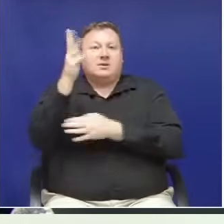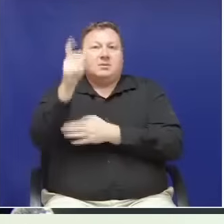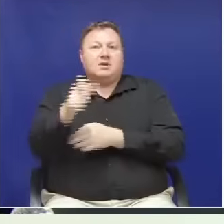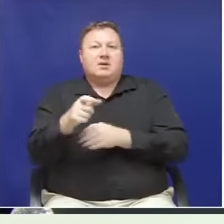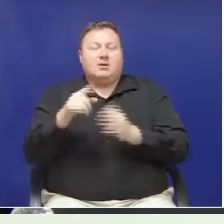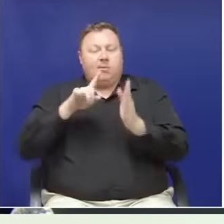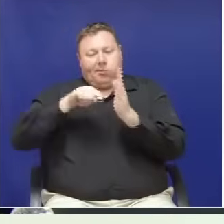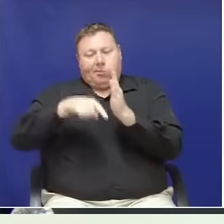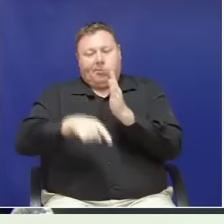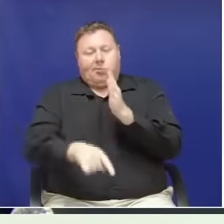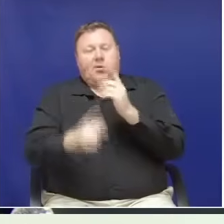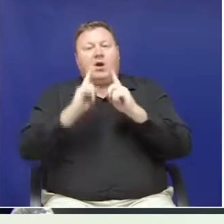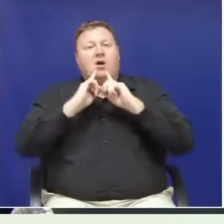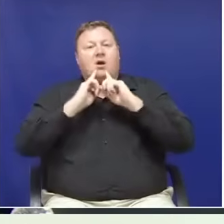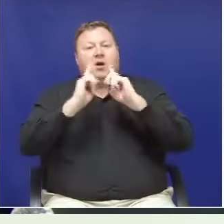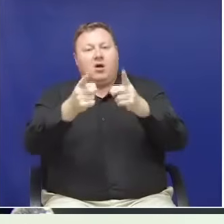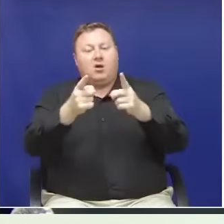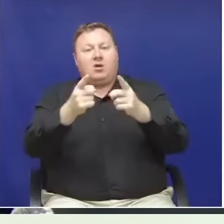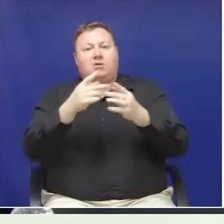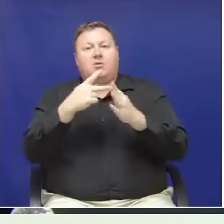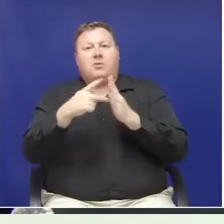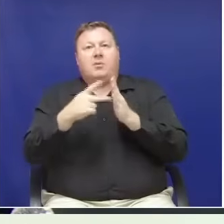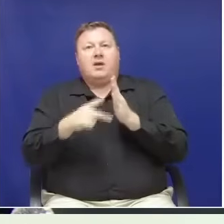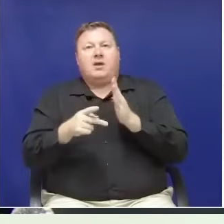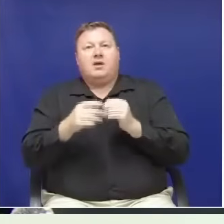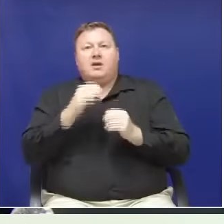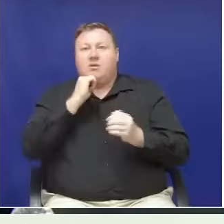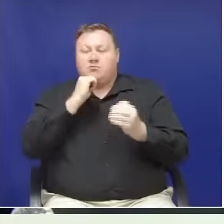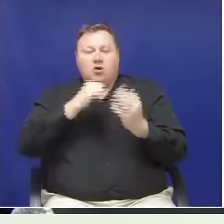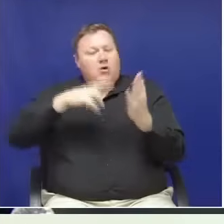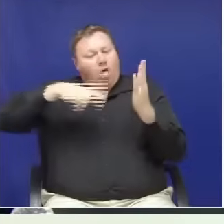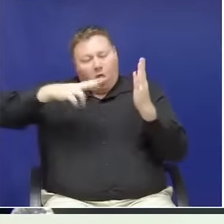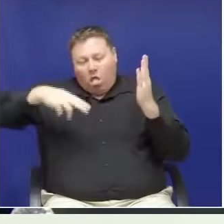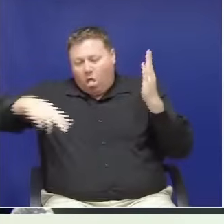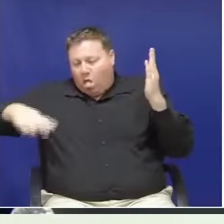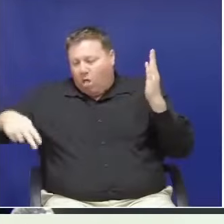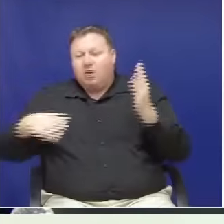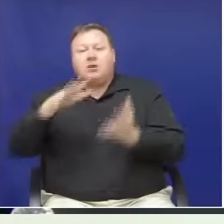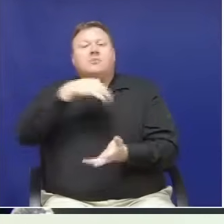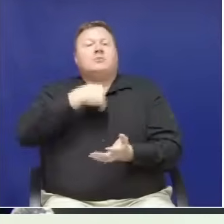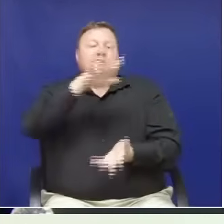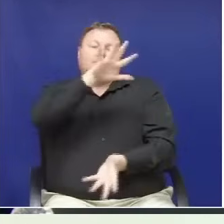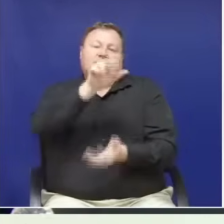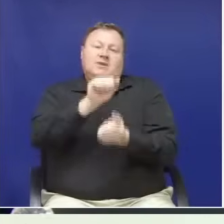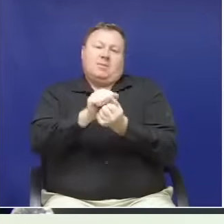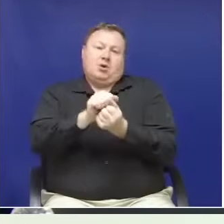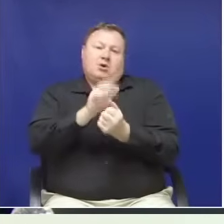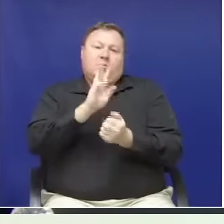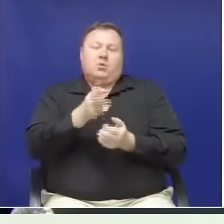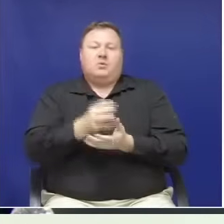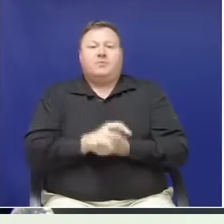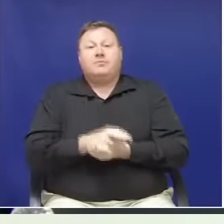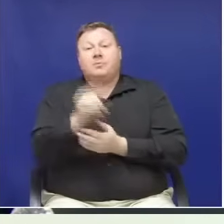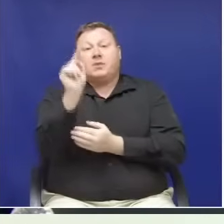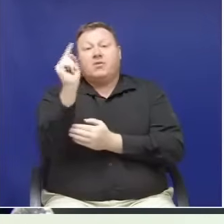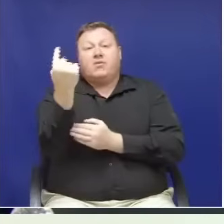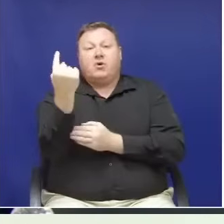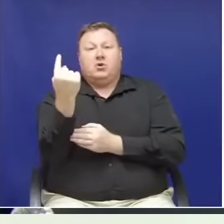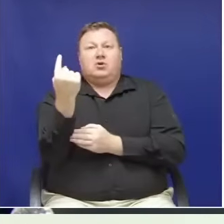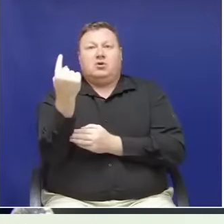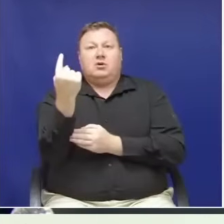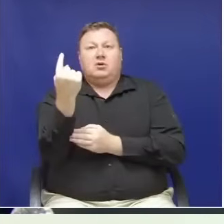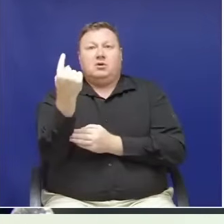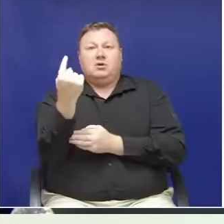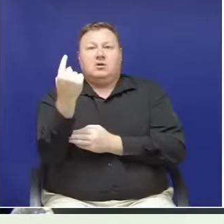I will, of course, submit it. So I'm not going to read everything, but I'll summarise. Firstly, the classification